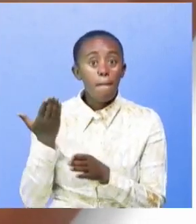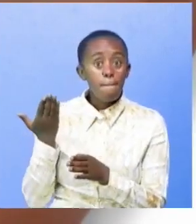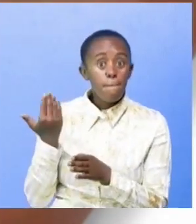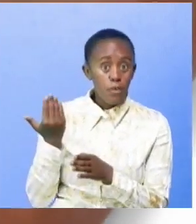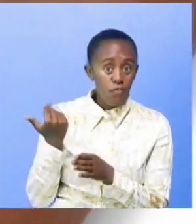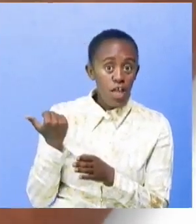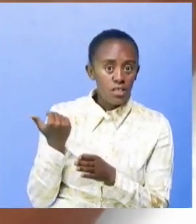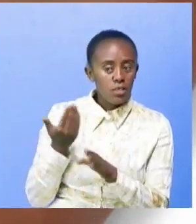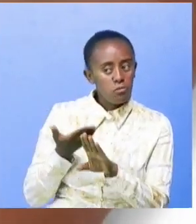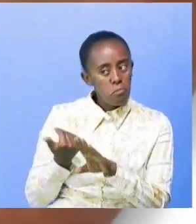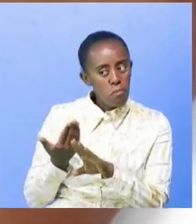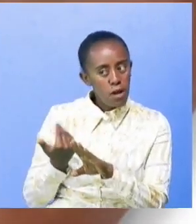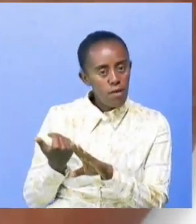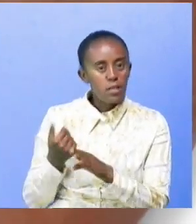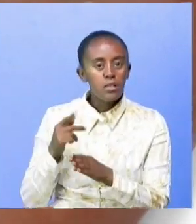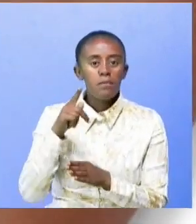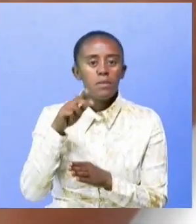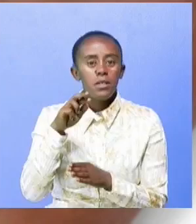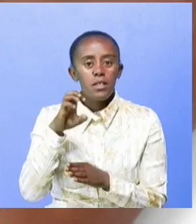previously